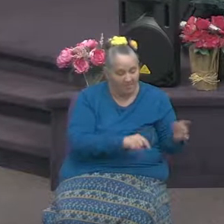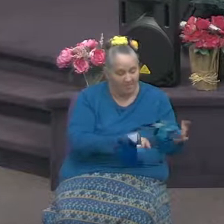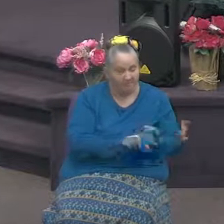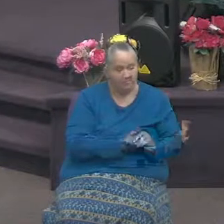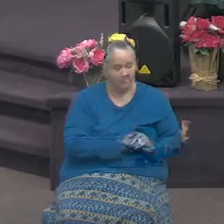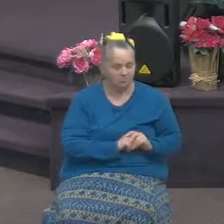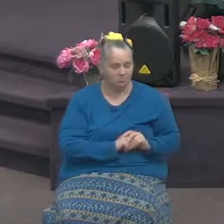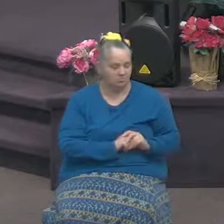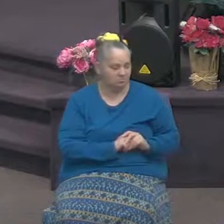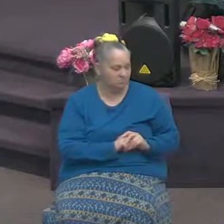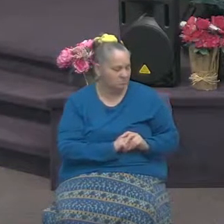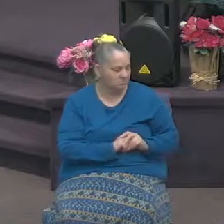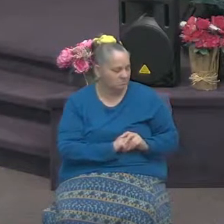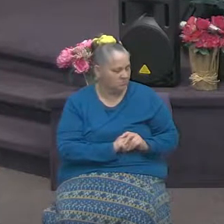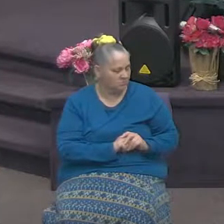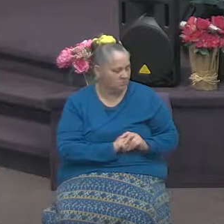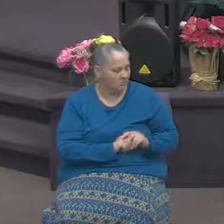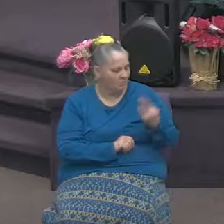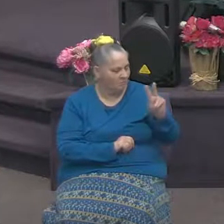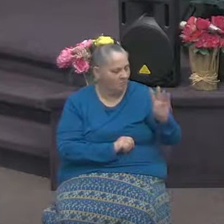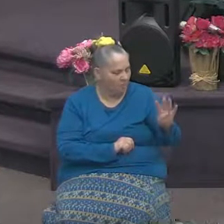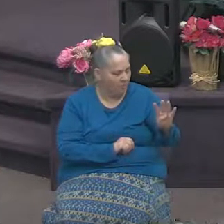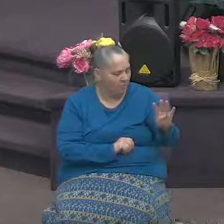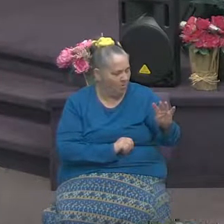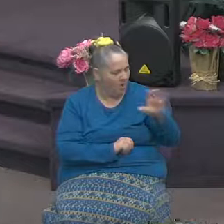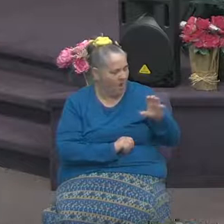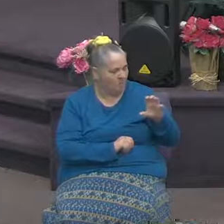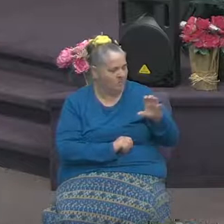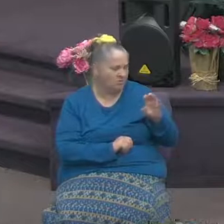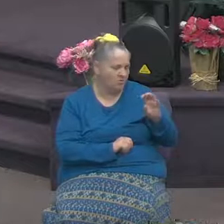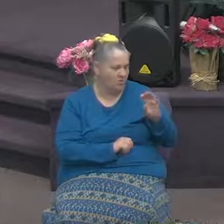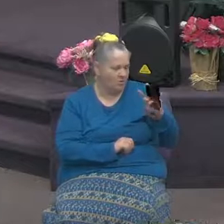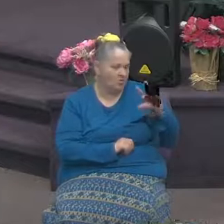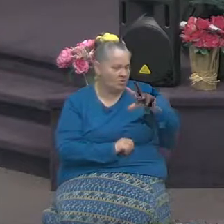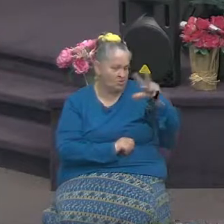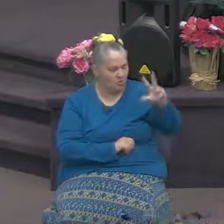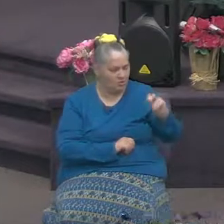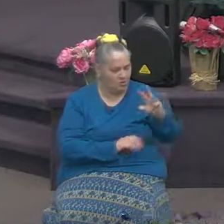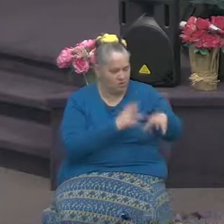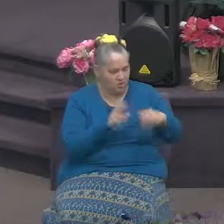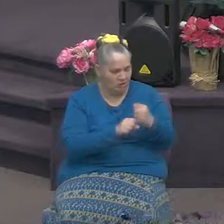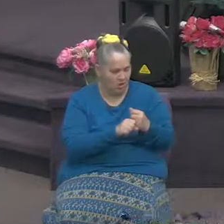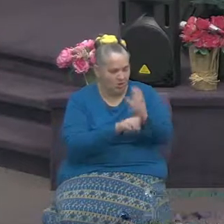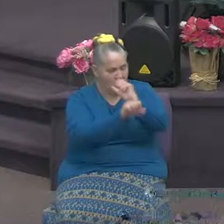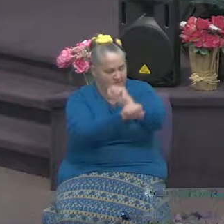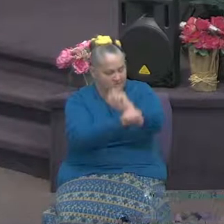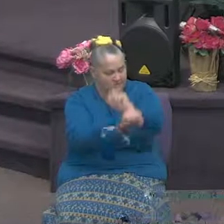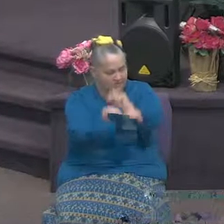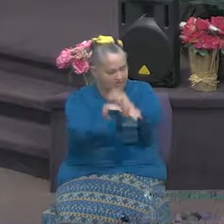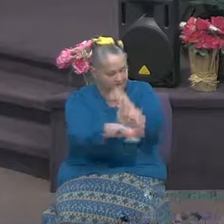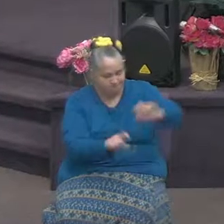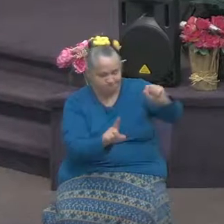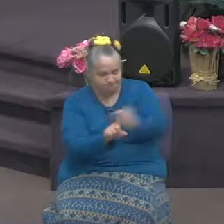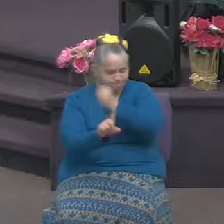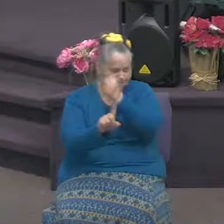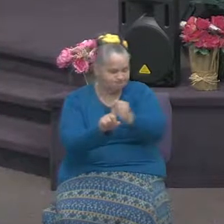do. And you see, for 400 to 430 years, they were enslaved,